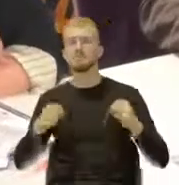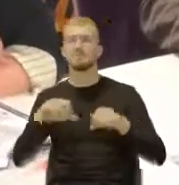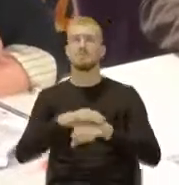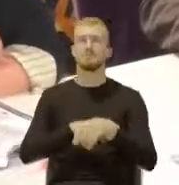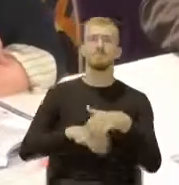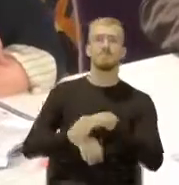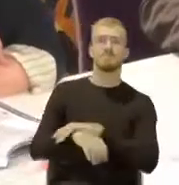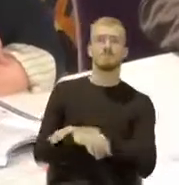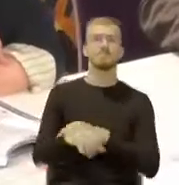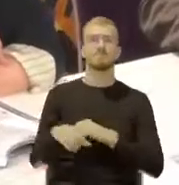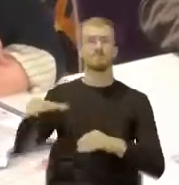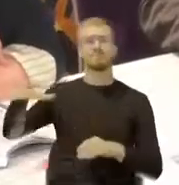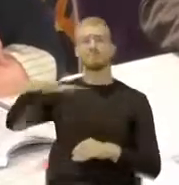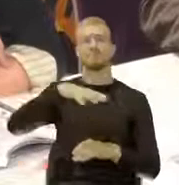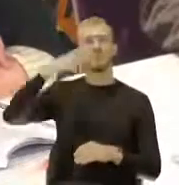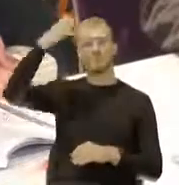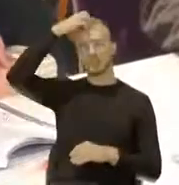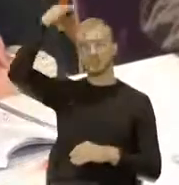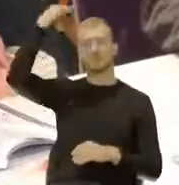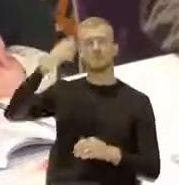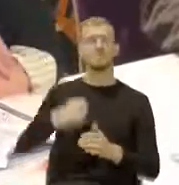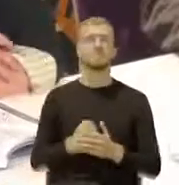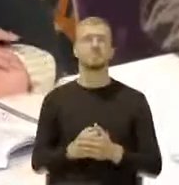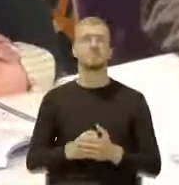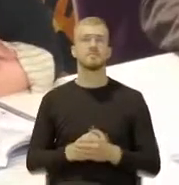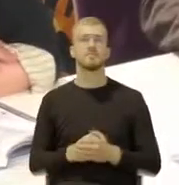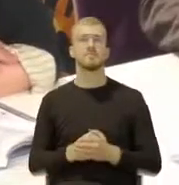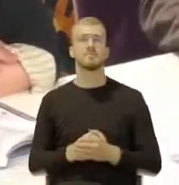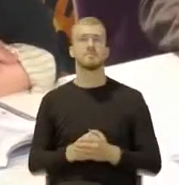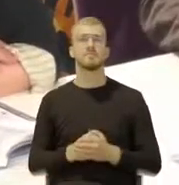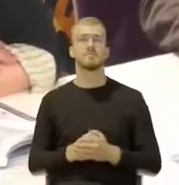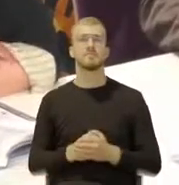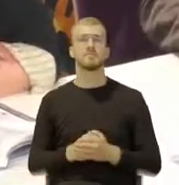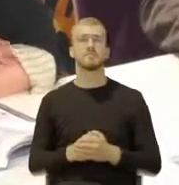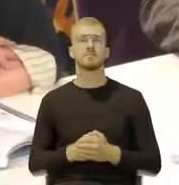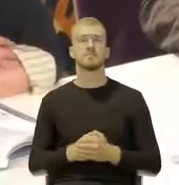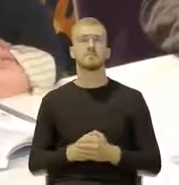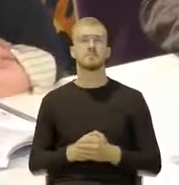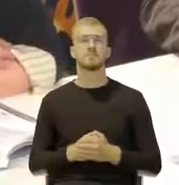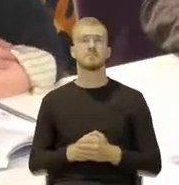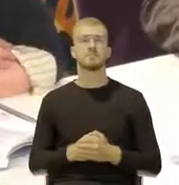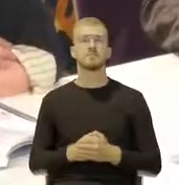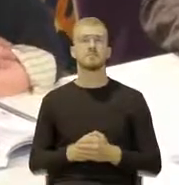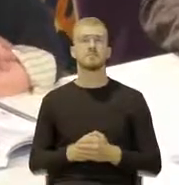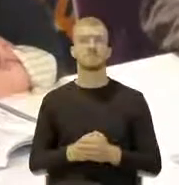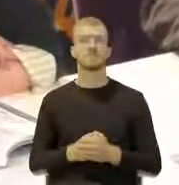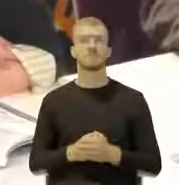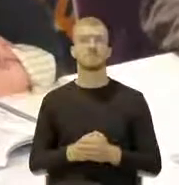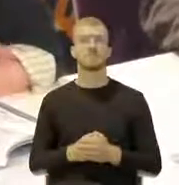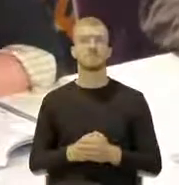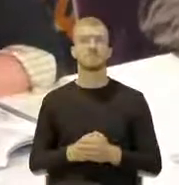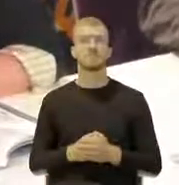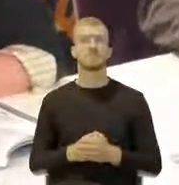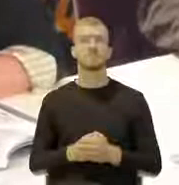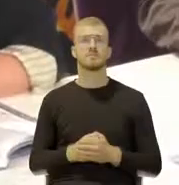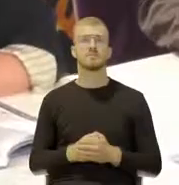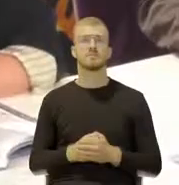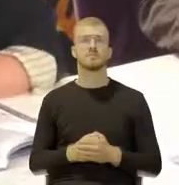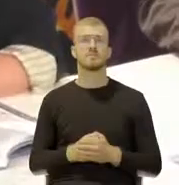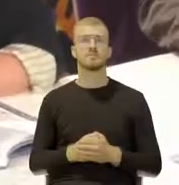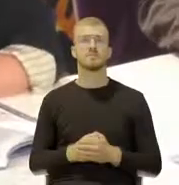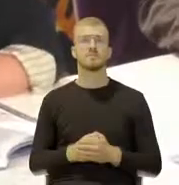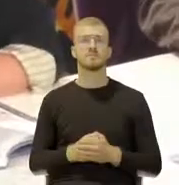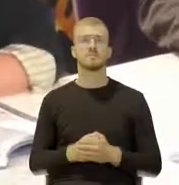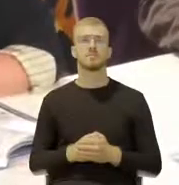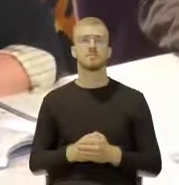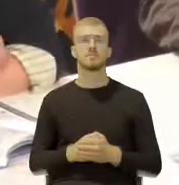these issues. And finally, WHO is now developing the strategic guideline for urban health. And we would